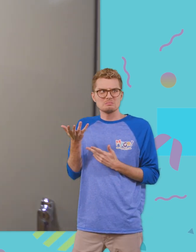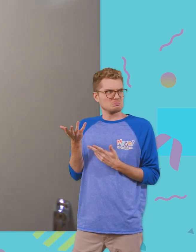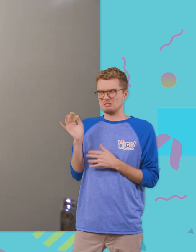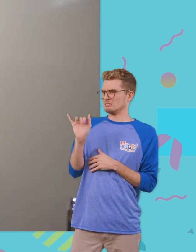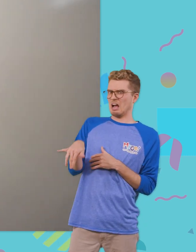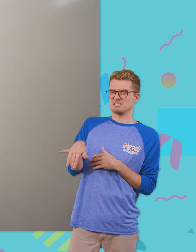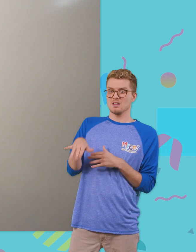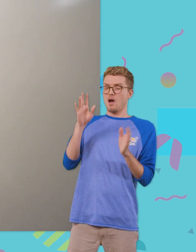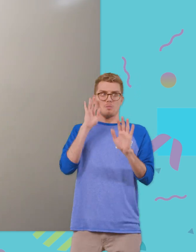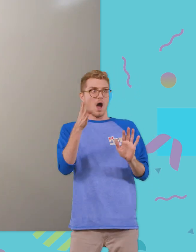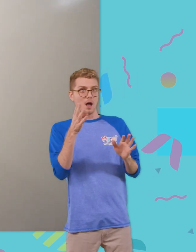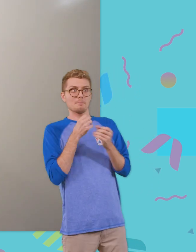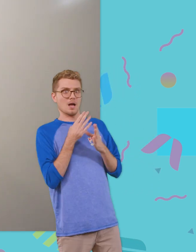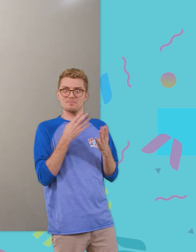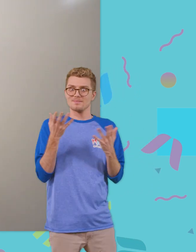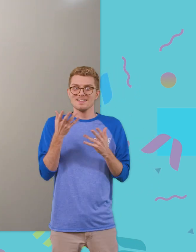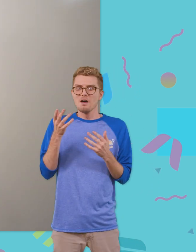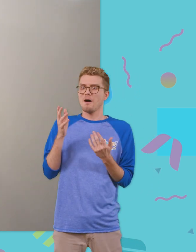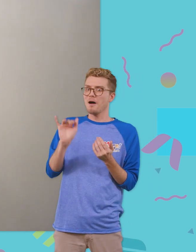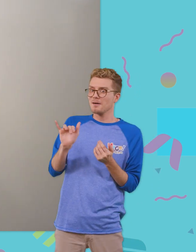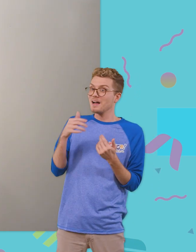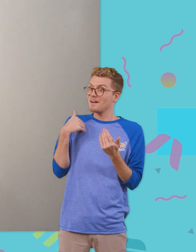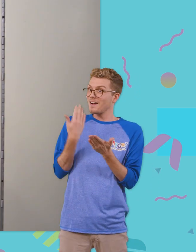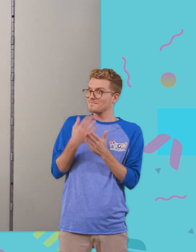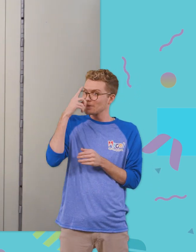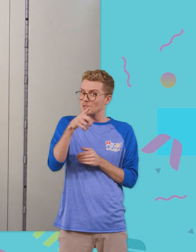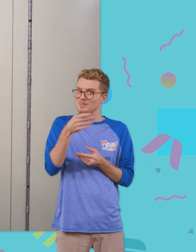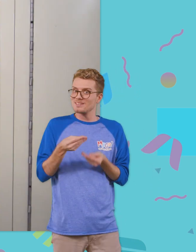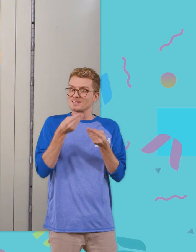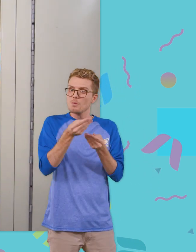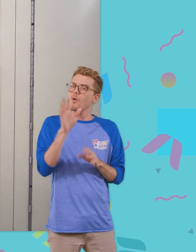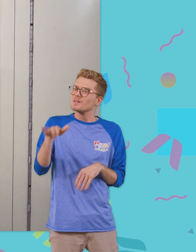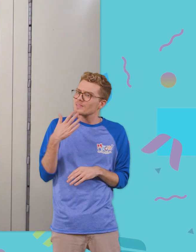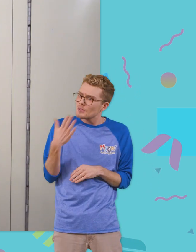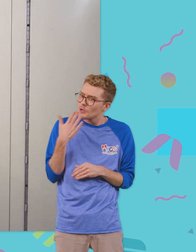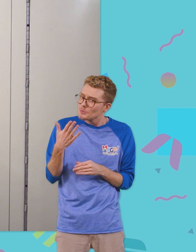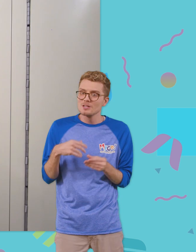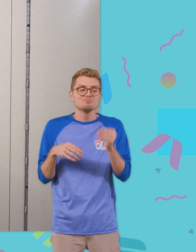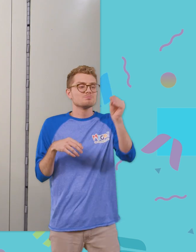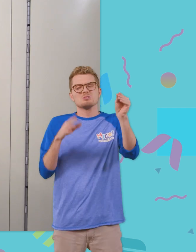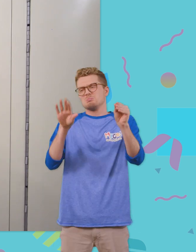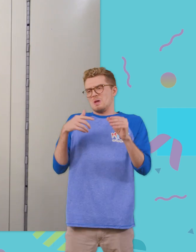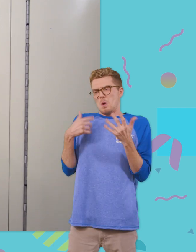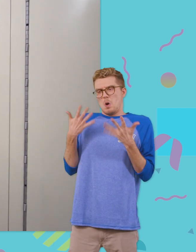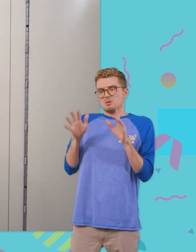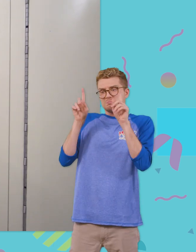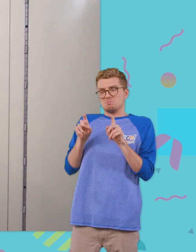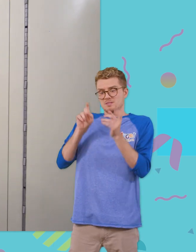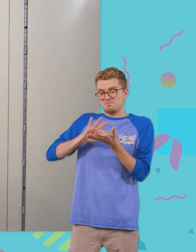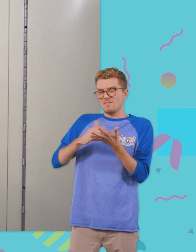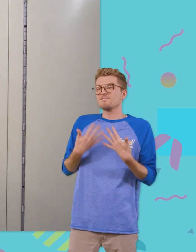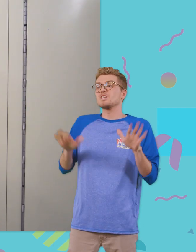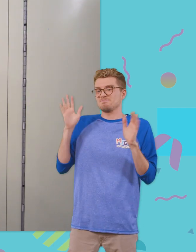What is that? Hello! Blippi! Hey, I have some evidence for you. Oh, thanks. We got the results back of